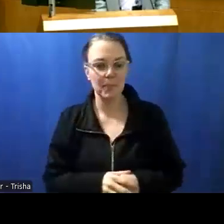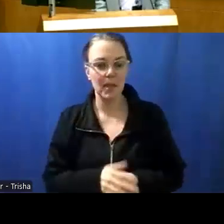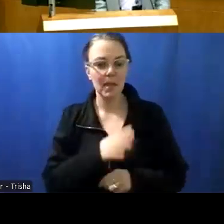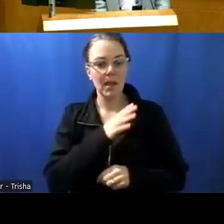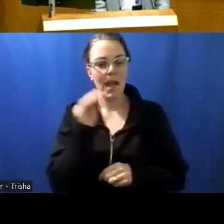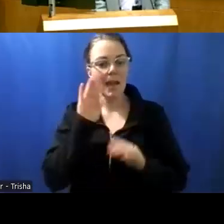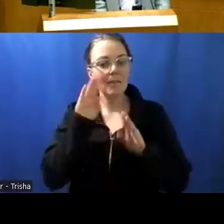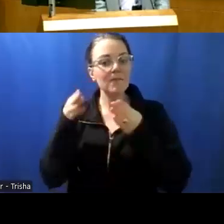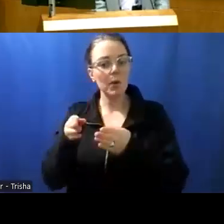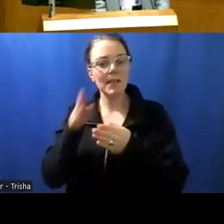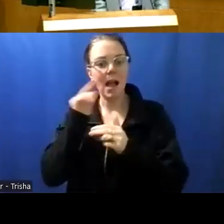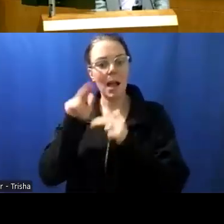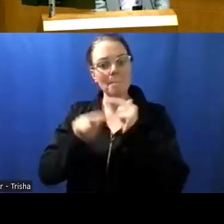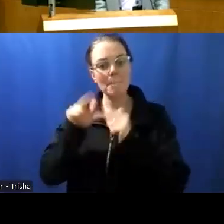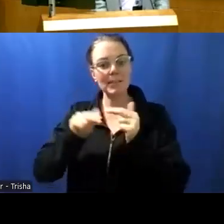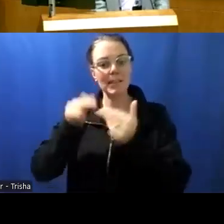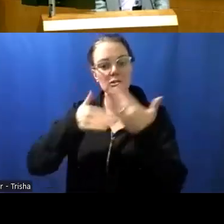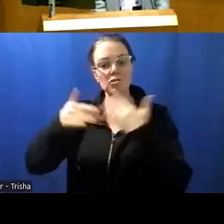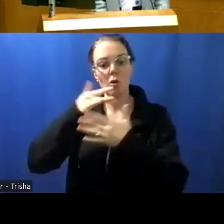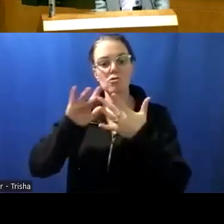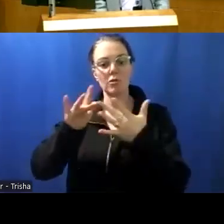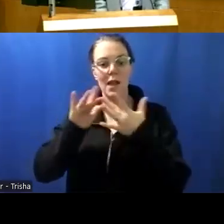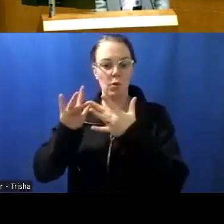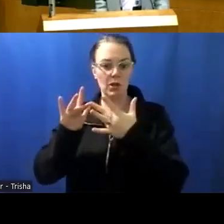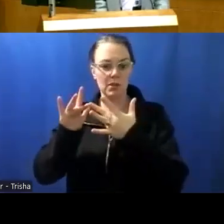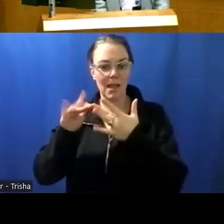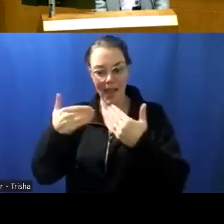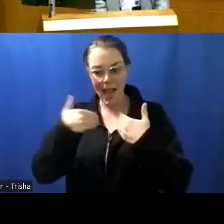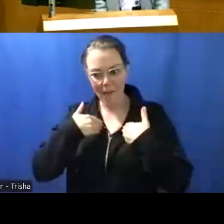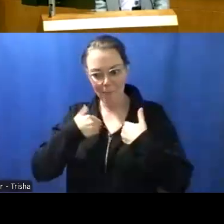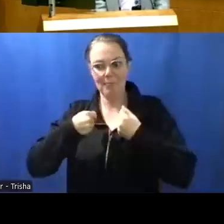on building up social support networks and having the right kind of support.